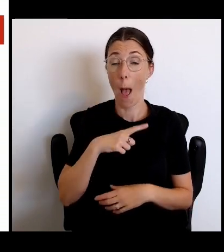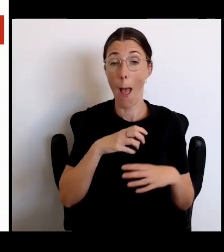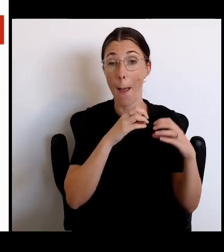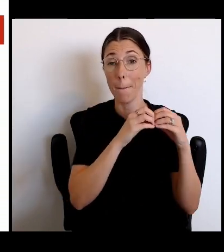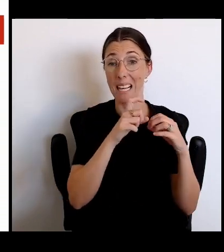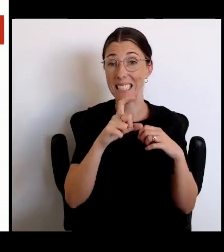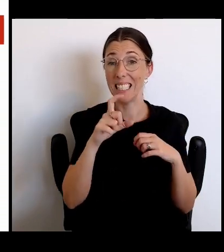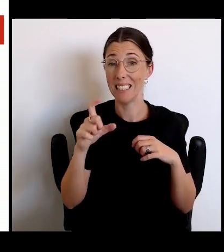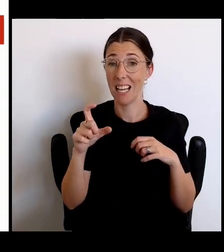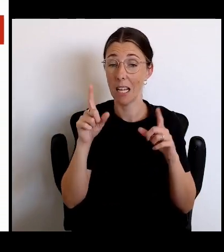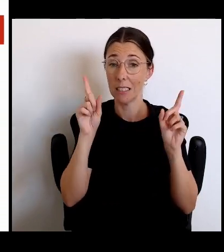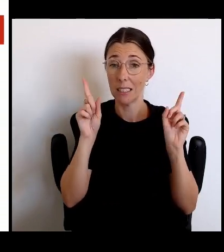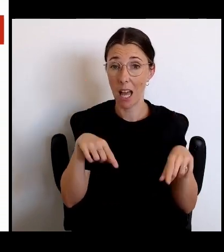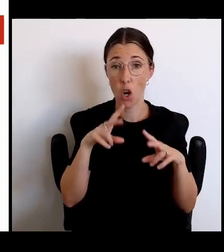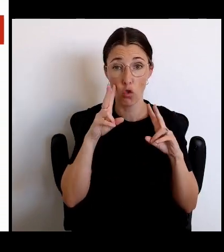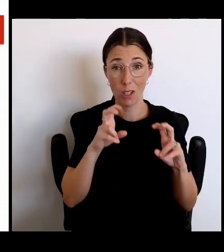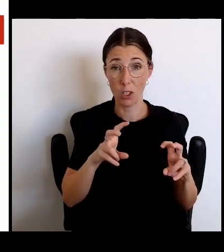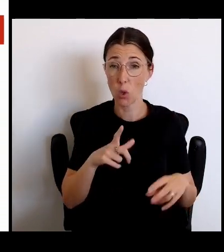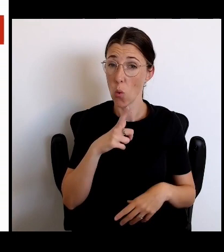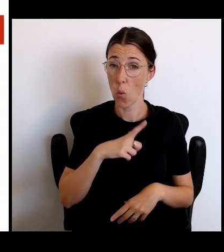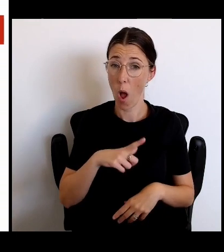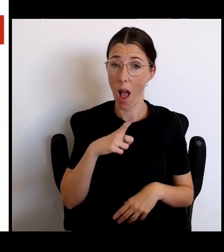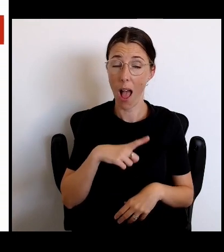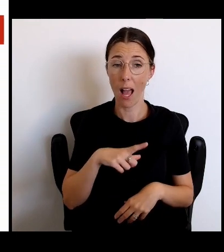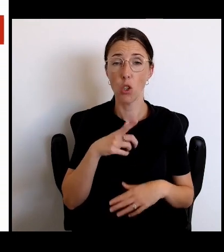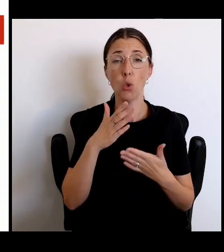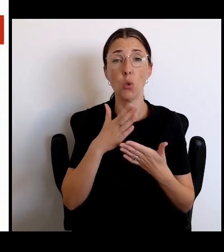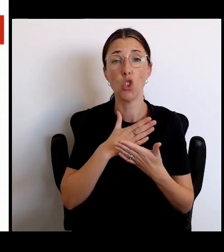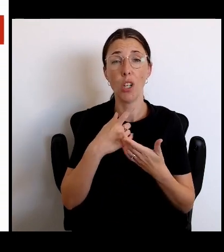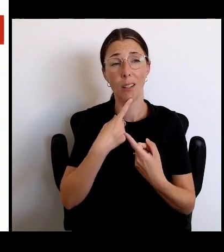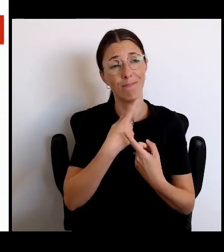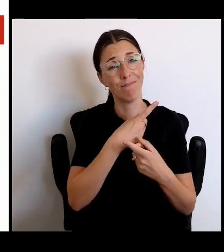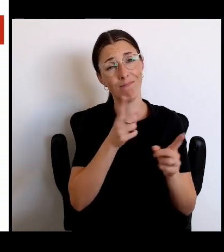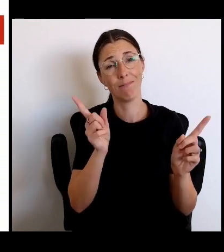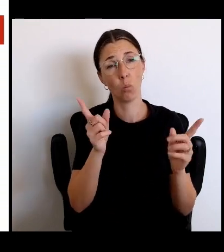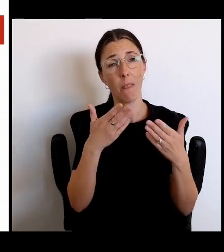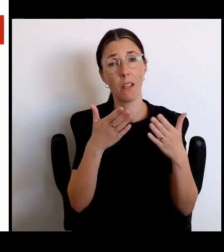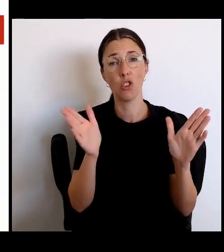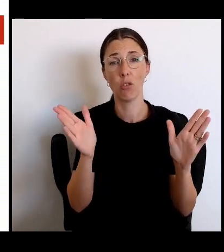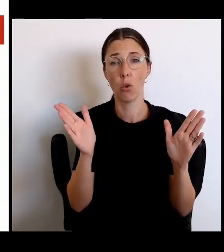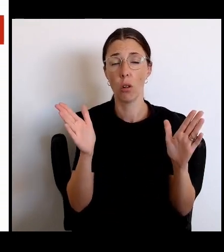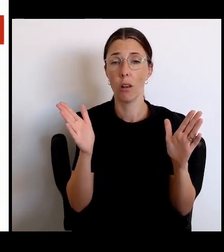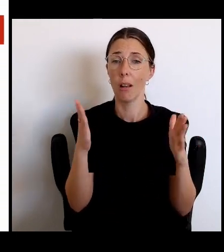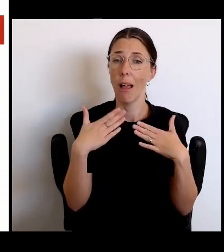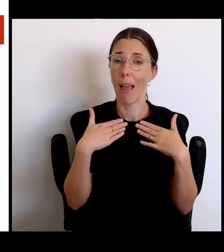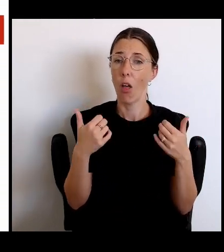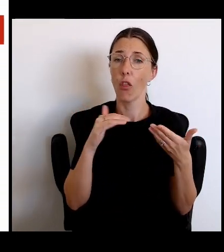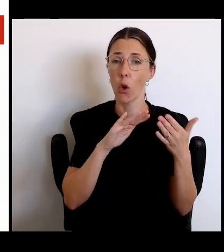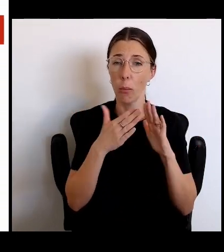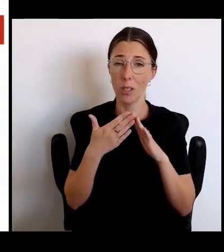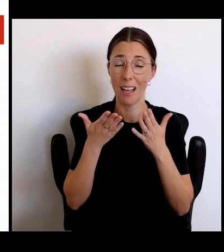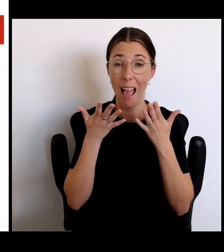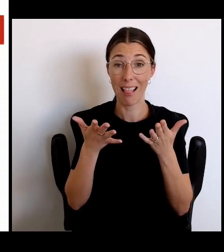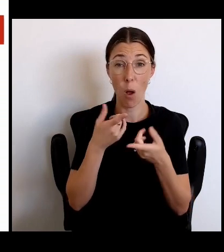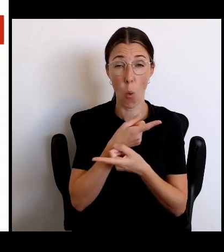this research was to be able to share with the wide public health community and enable all of you working in this space,